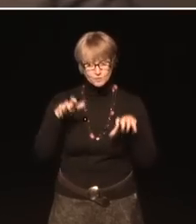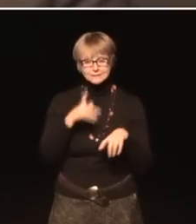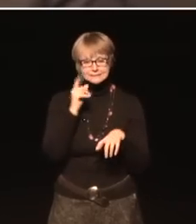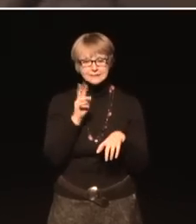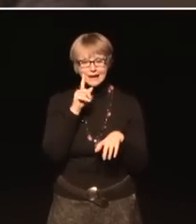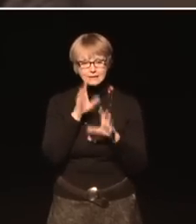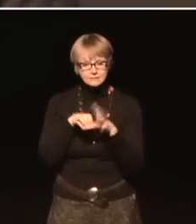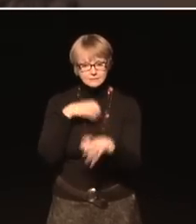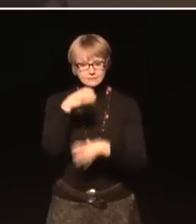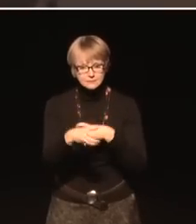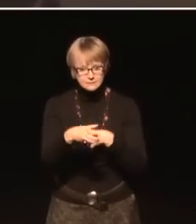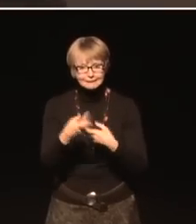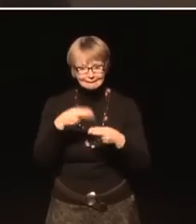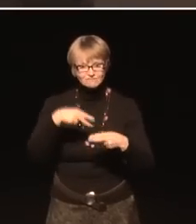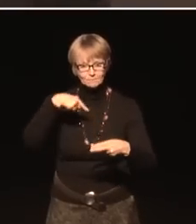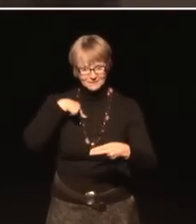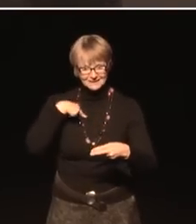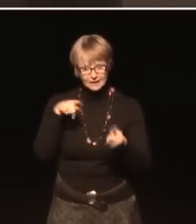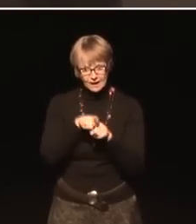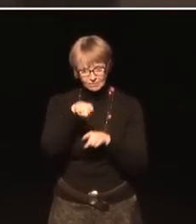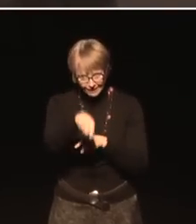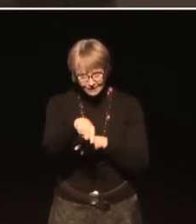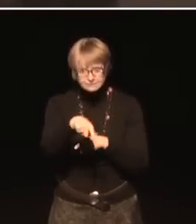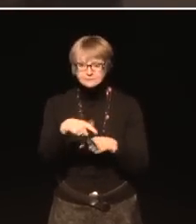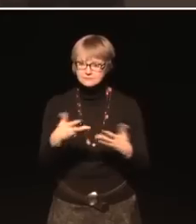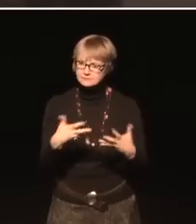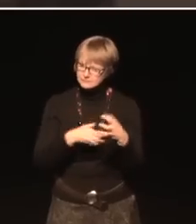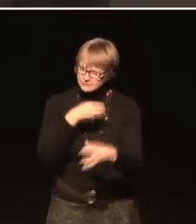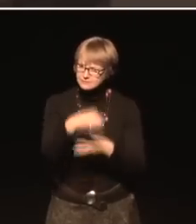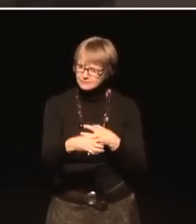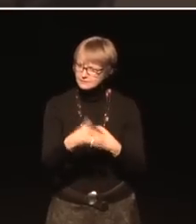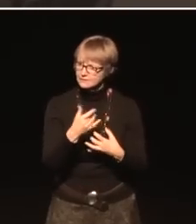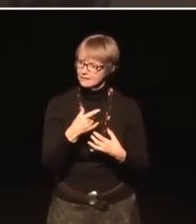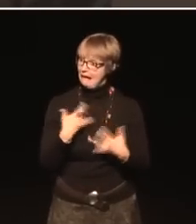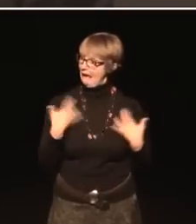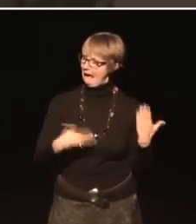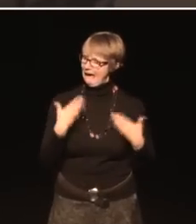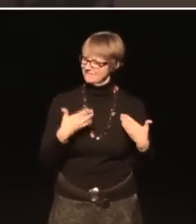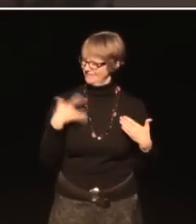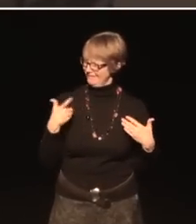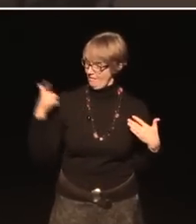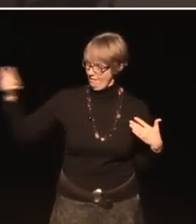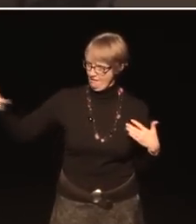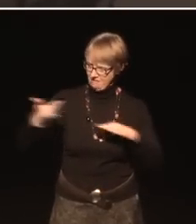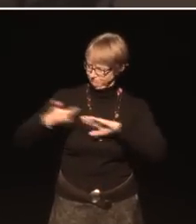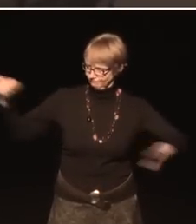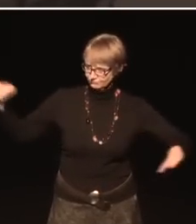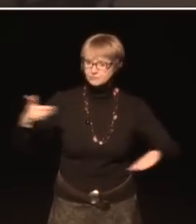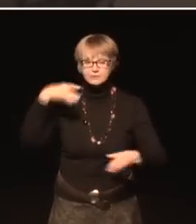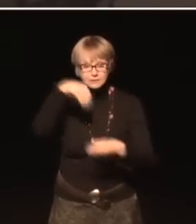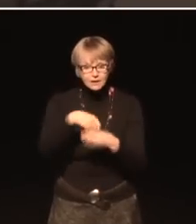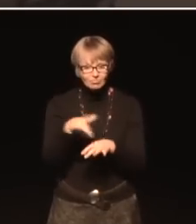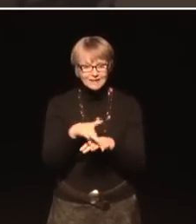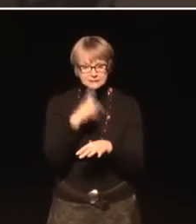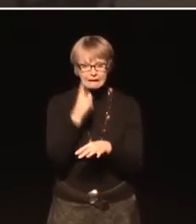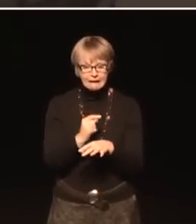shoes. And that's a great challenge, to ask them to stand in the shoes of people who seem to be a long way away. But in fact, with this story, the play is in many